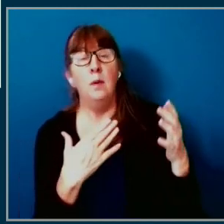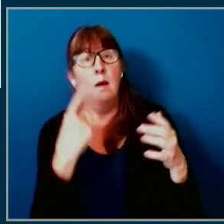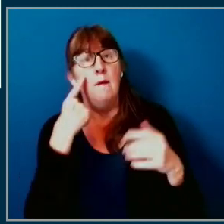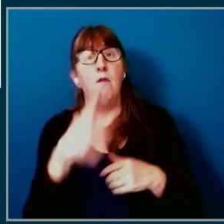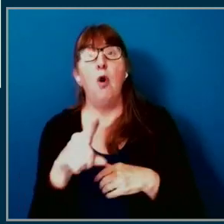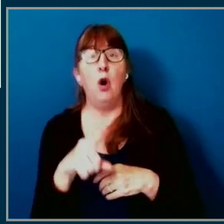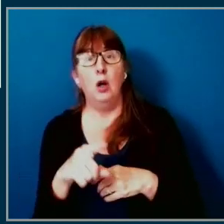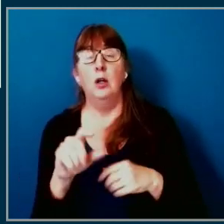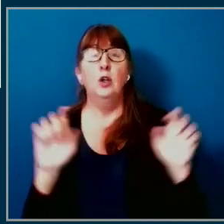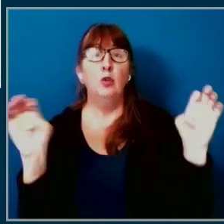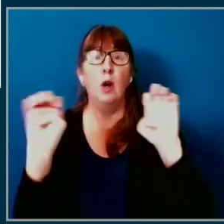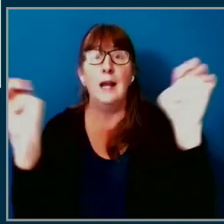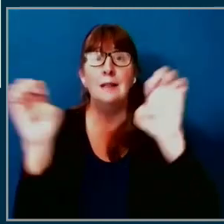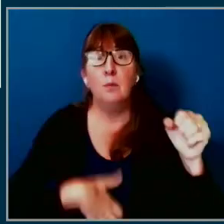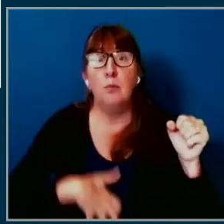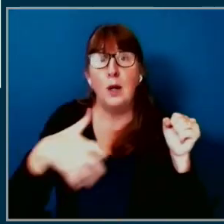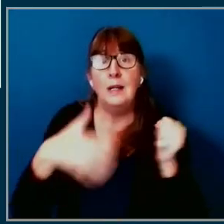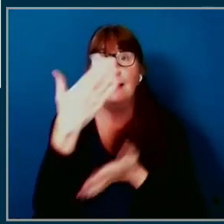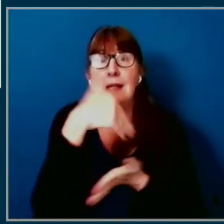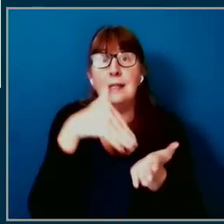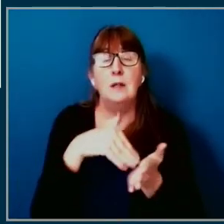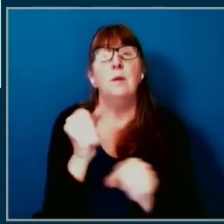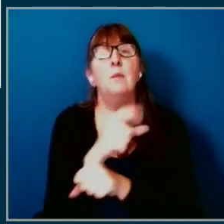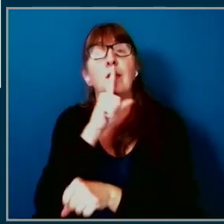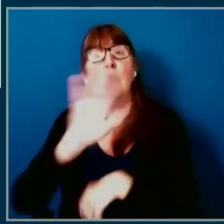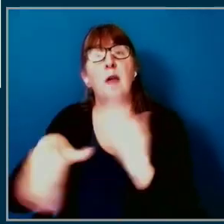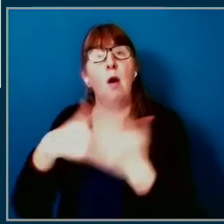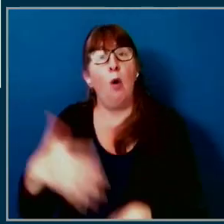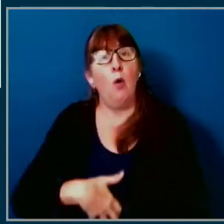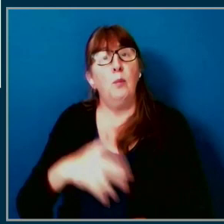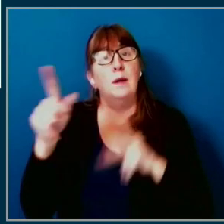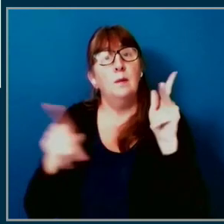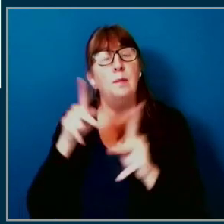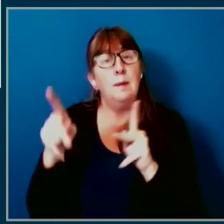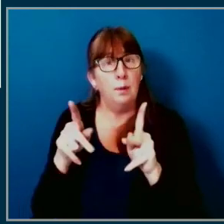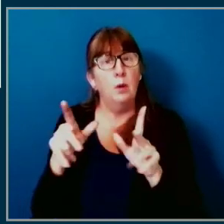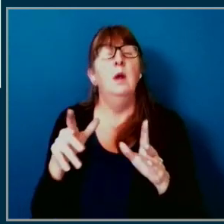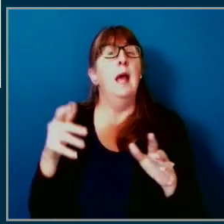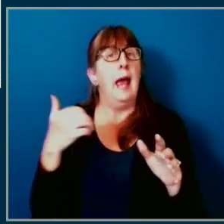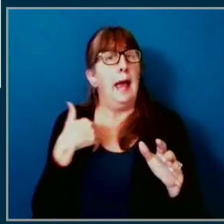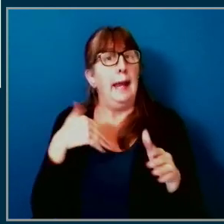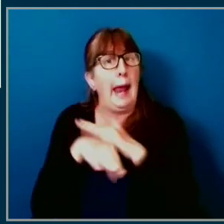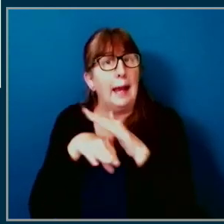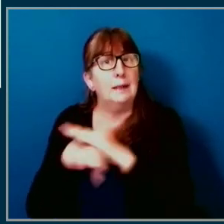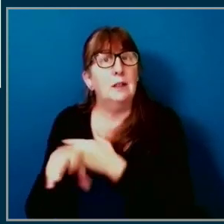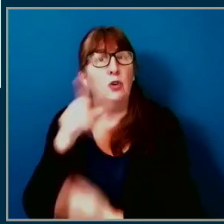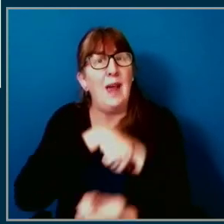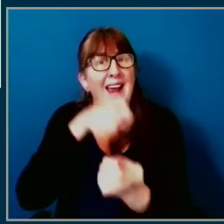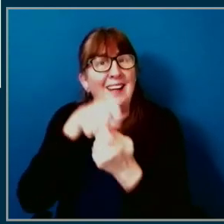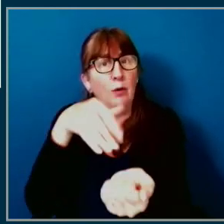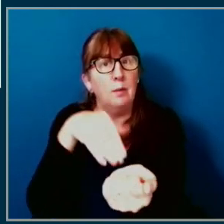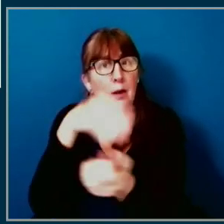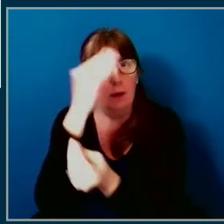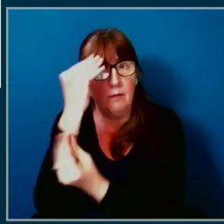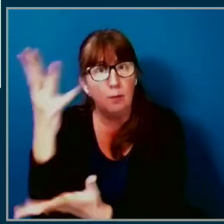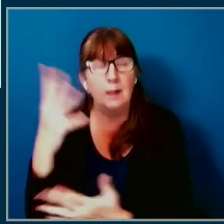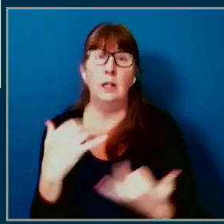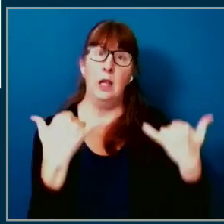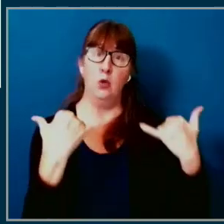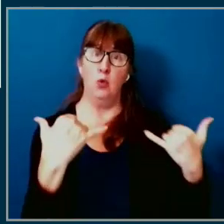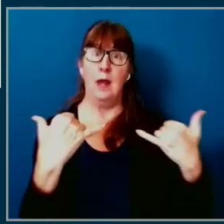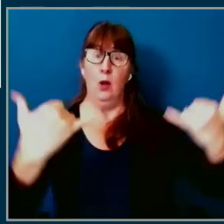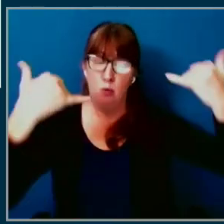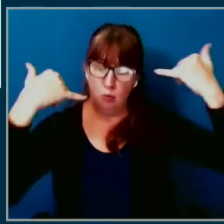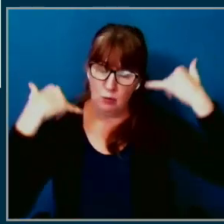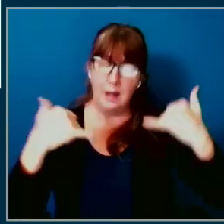centers and made sure that all pregnant people had access to accurate medical information. And today, I am proud